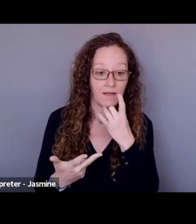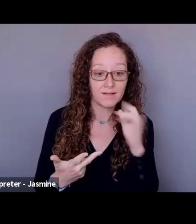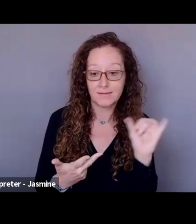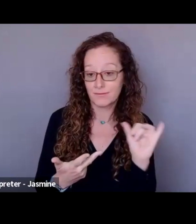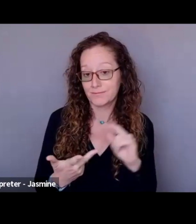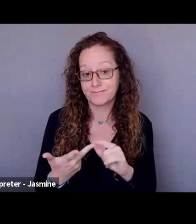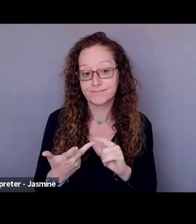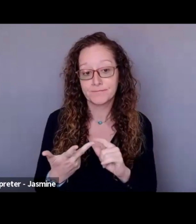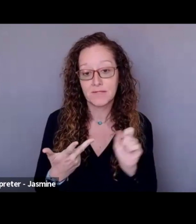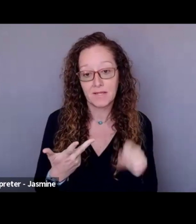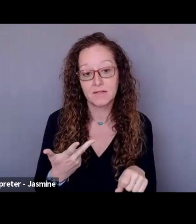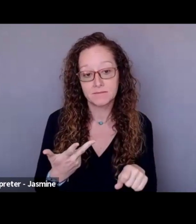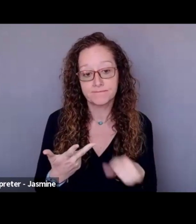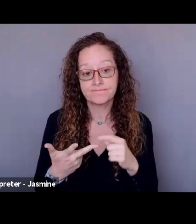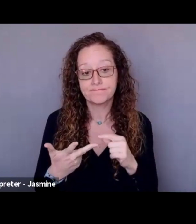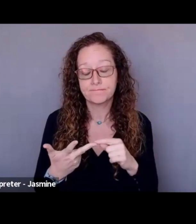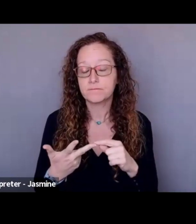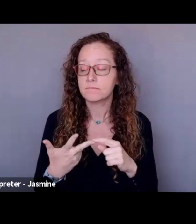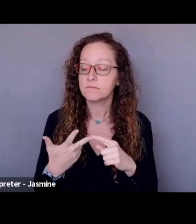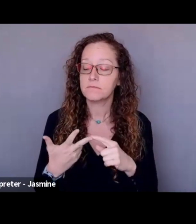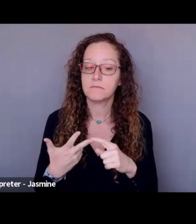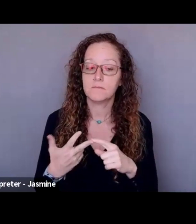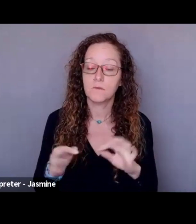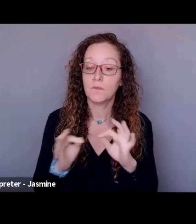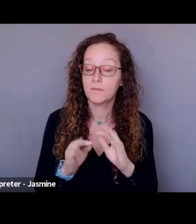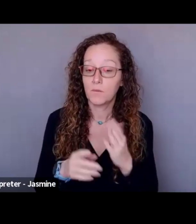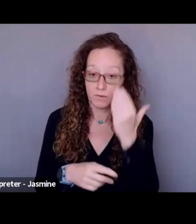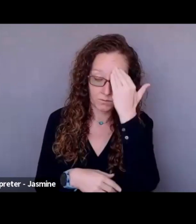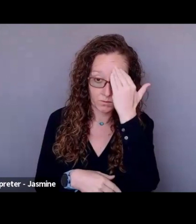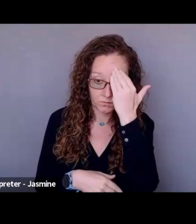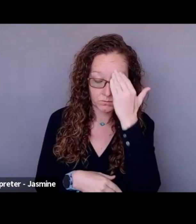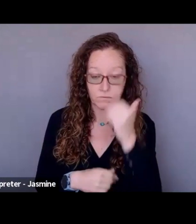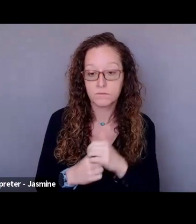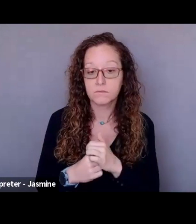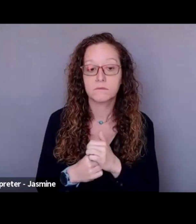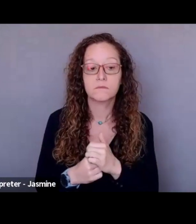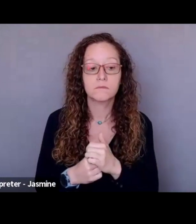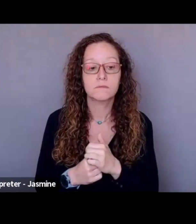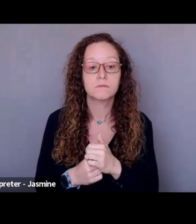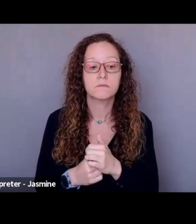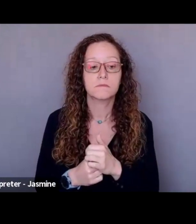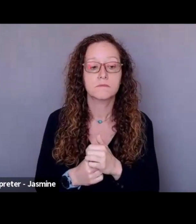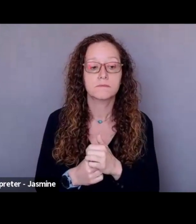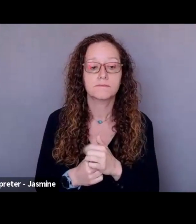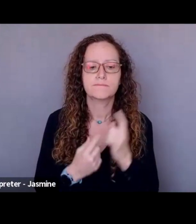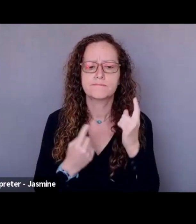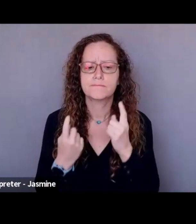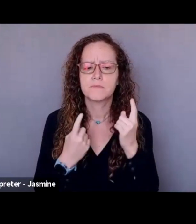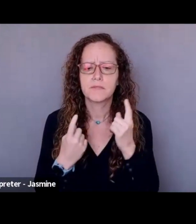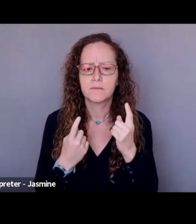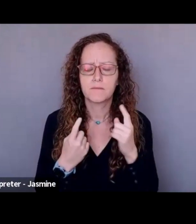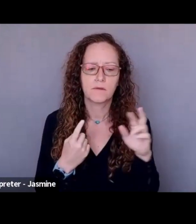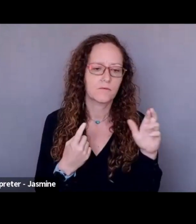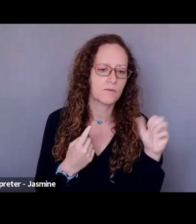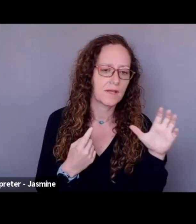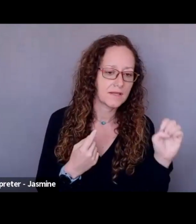this. One important thing to be aware of as well is thinking about race and